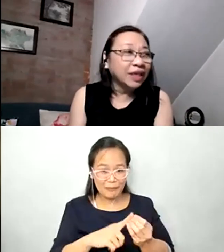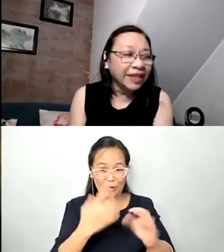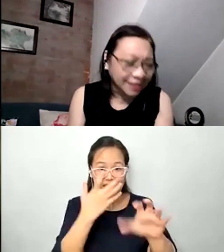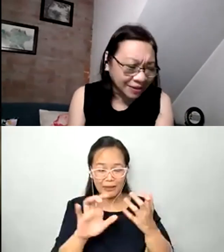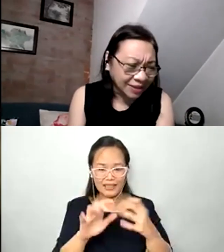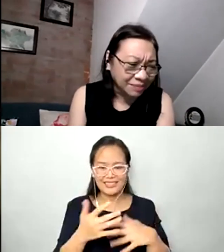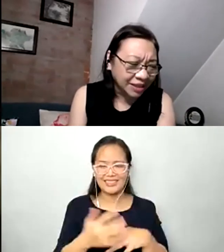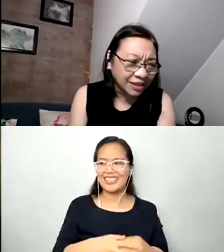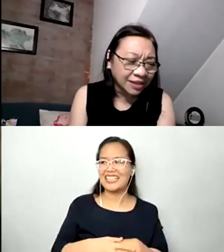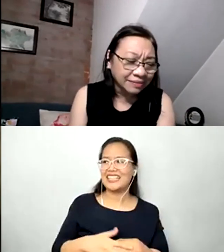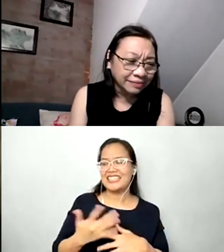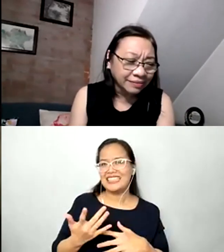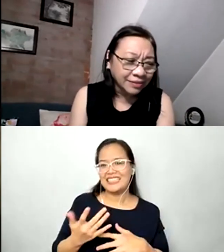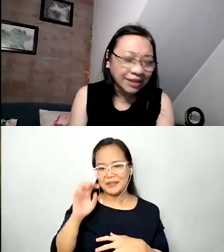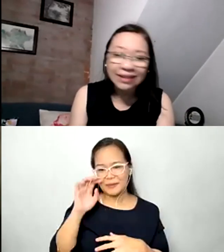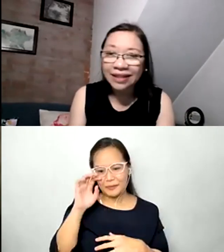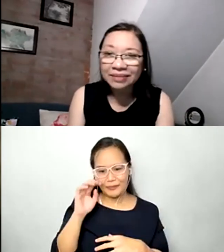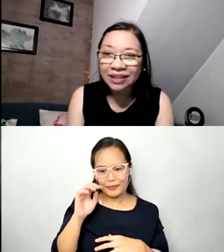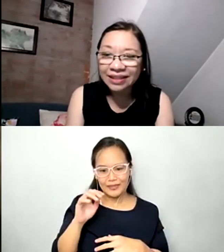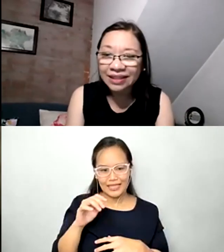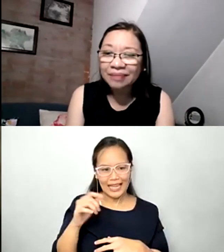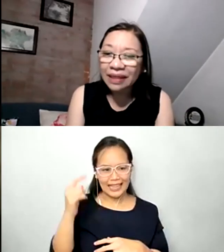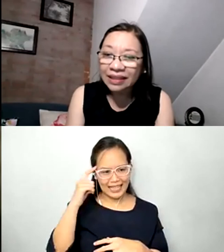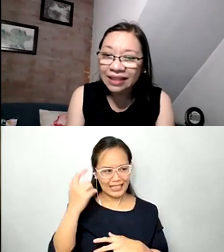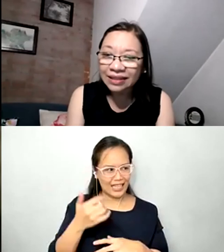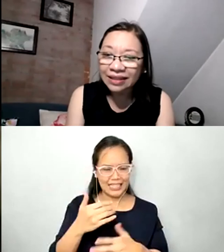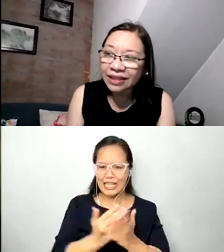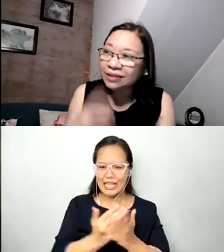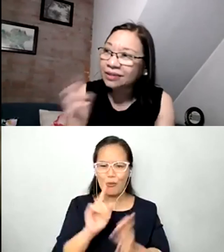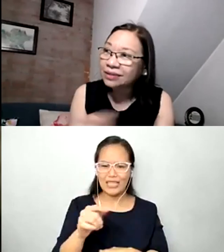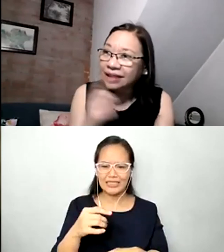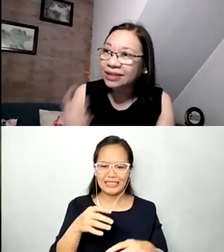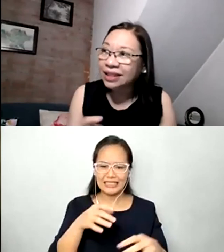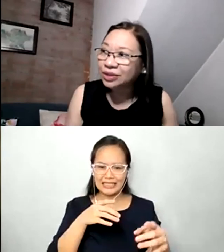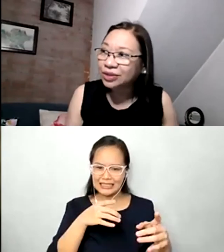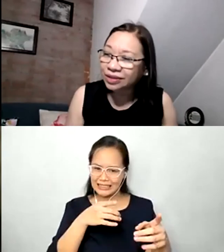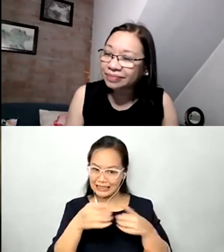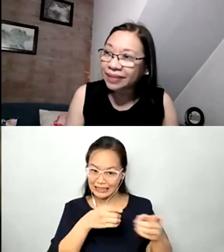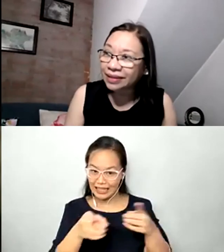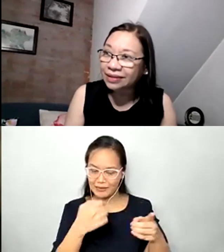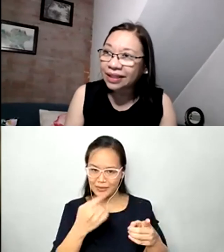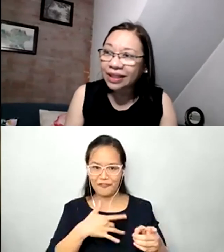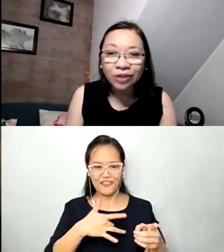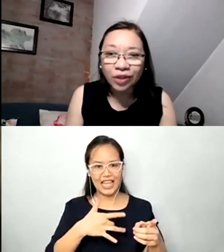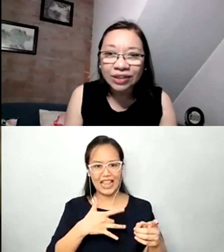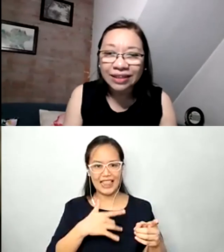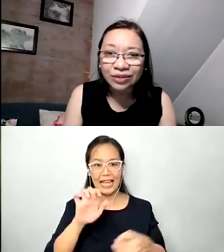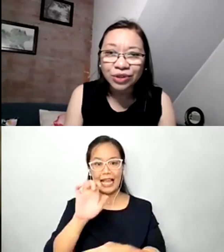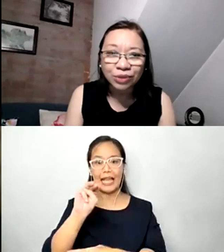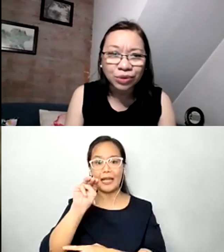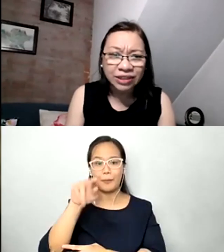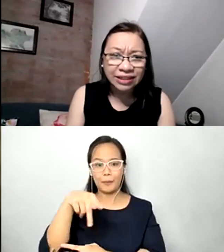nga eh, somebody described it as para silang laging nasa ano, parang in